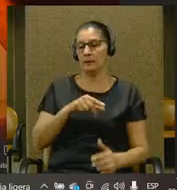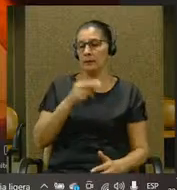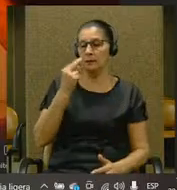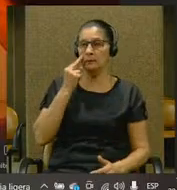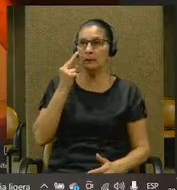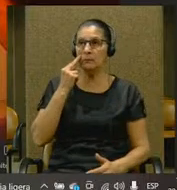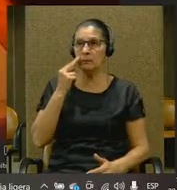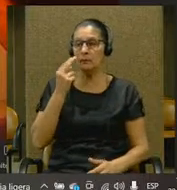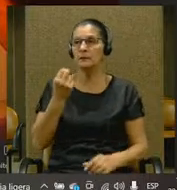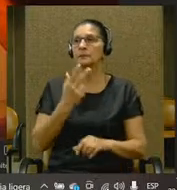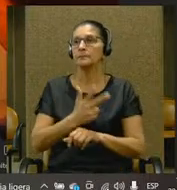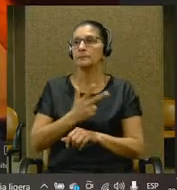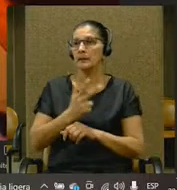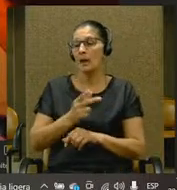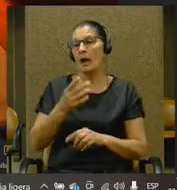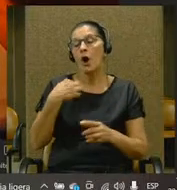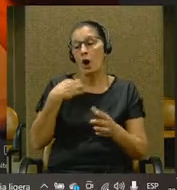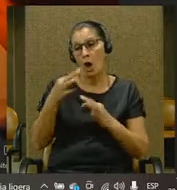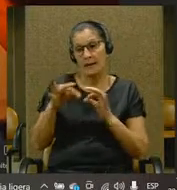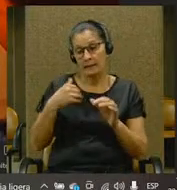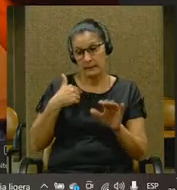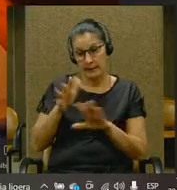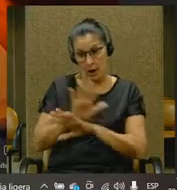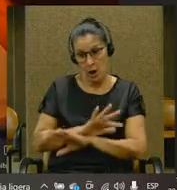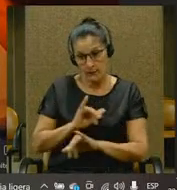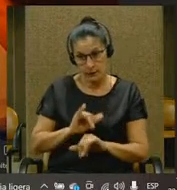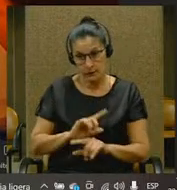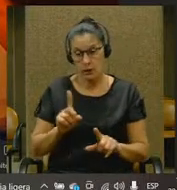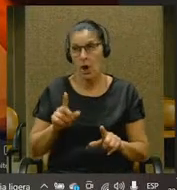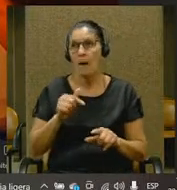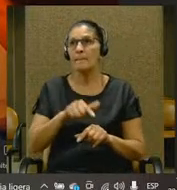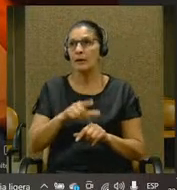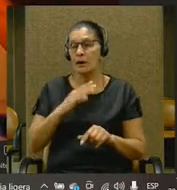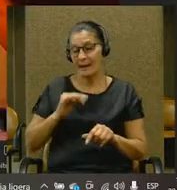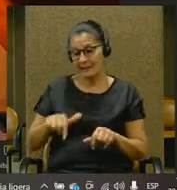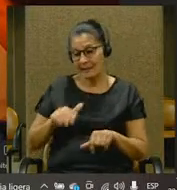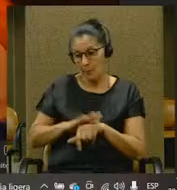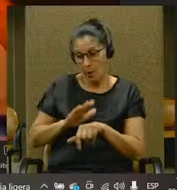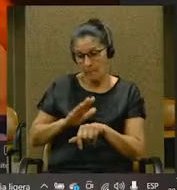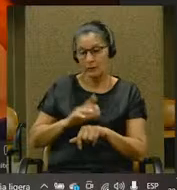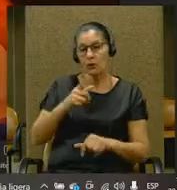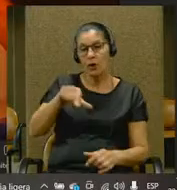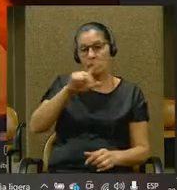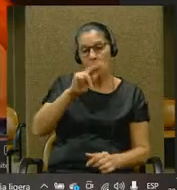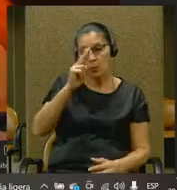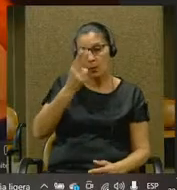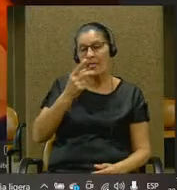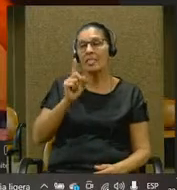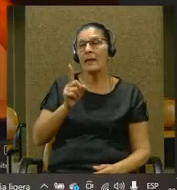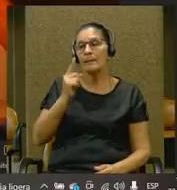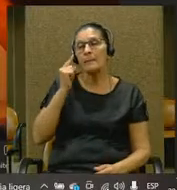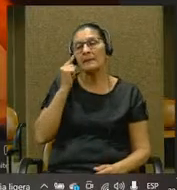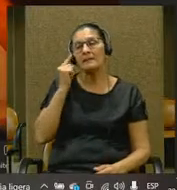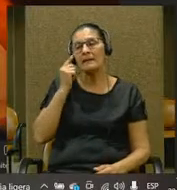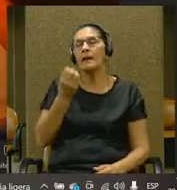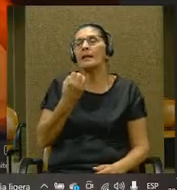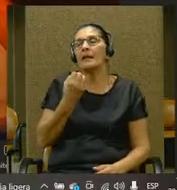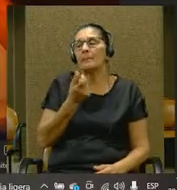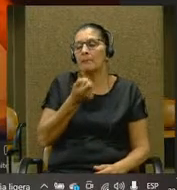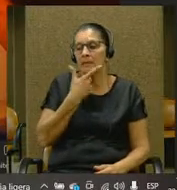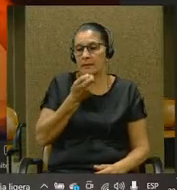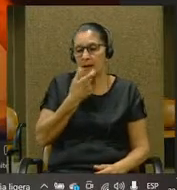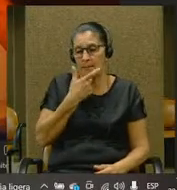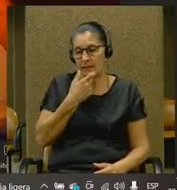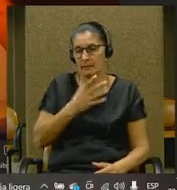wrong. But now is the time to begin thinking about, what types of medications are available, how